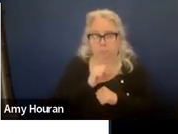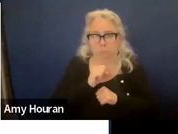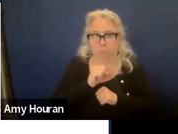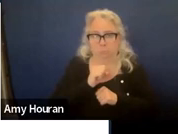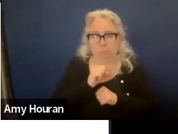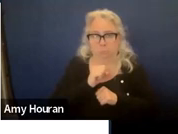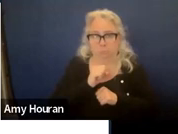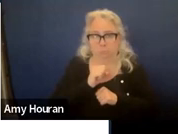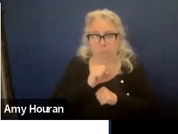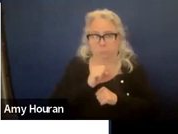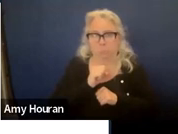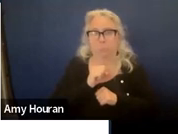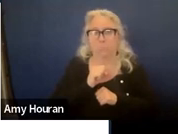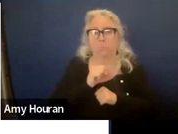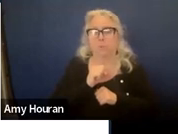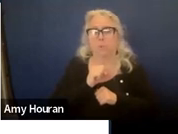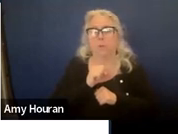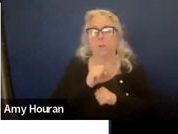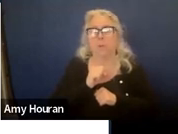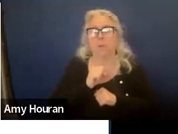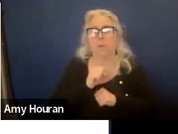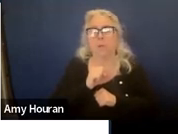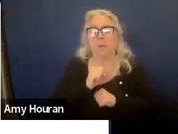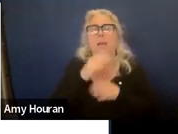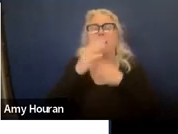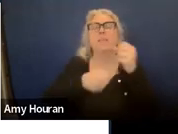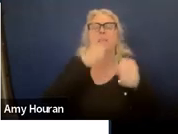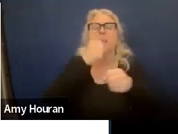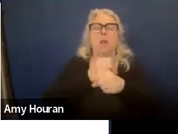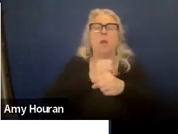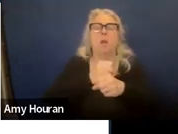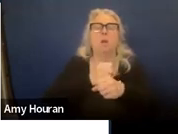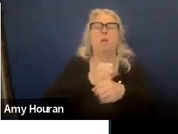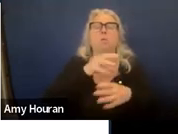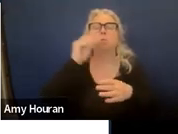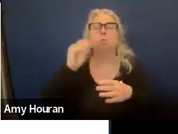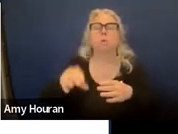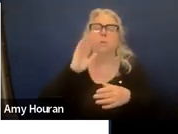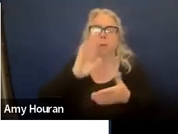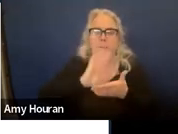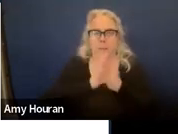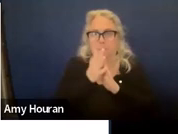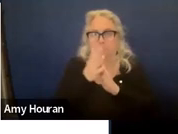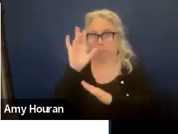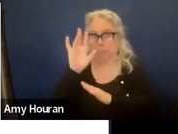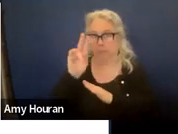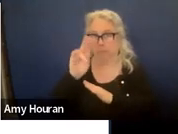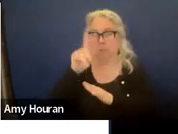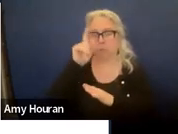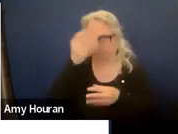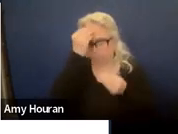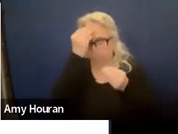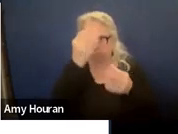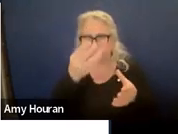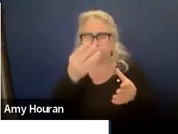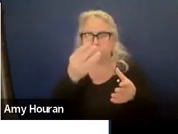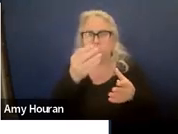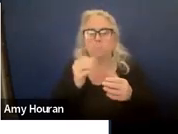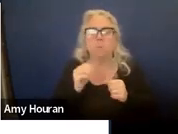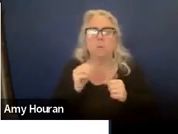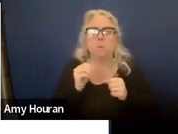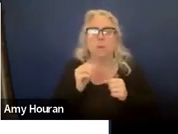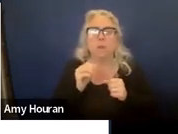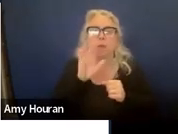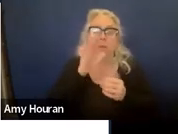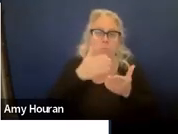in the year that the child will turn 17, you have to inform them of